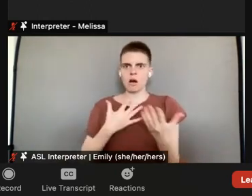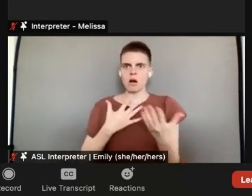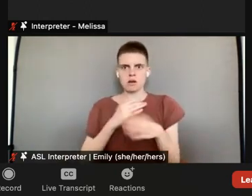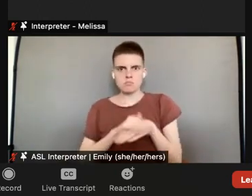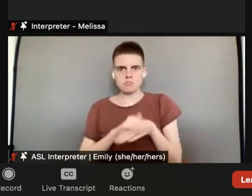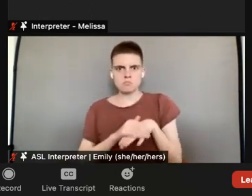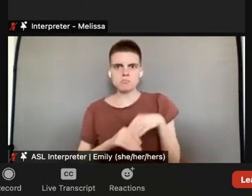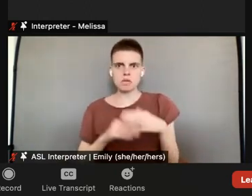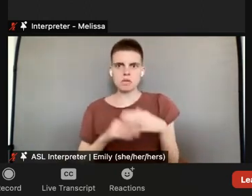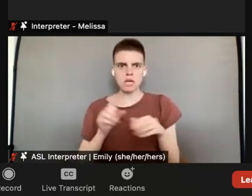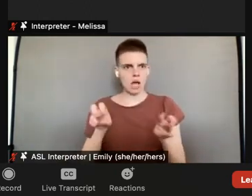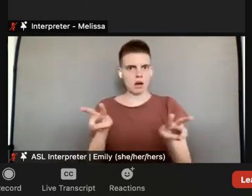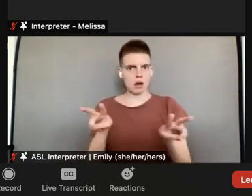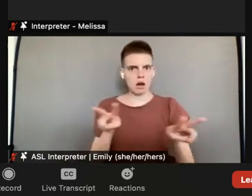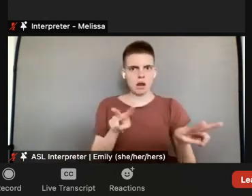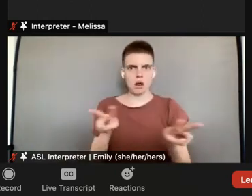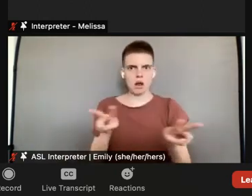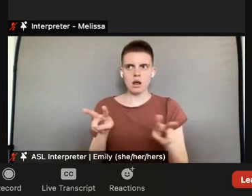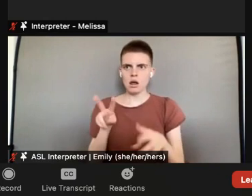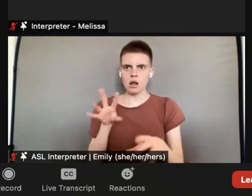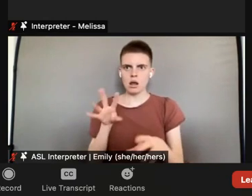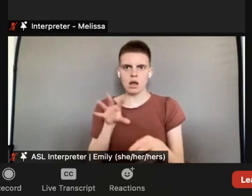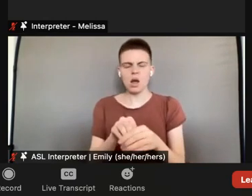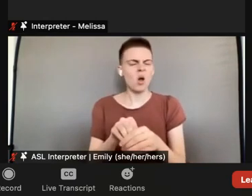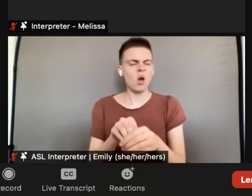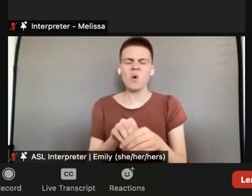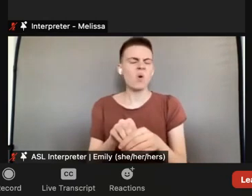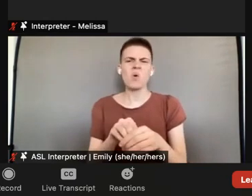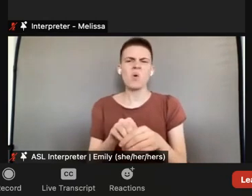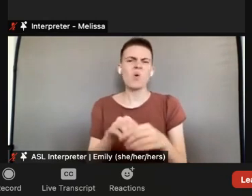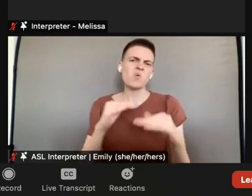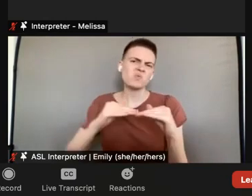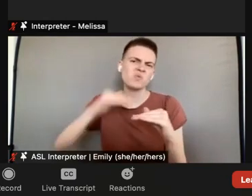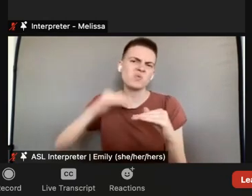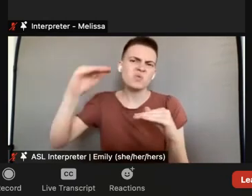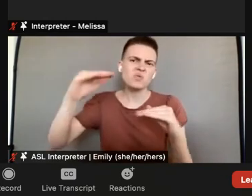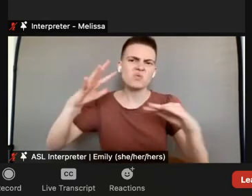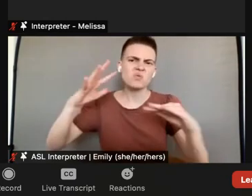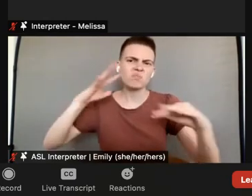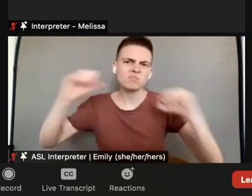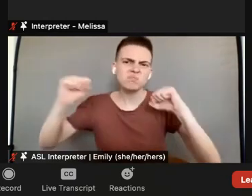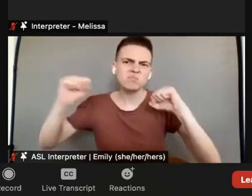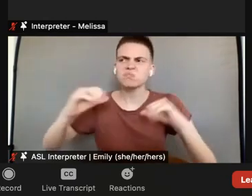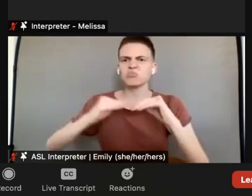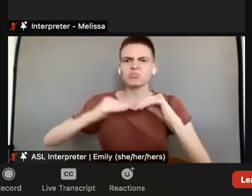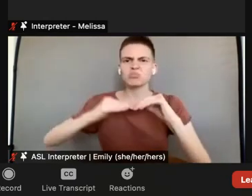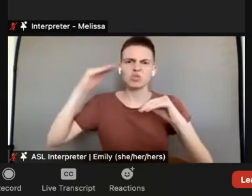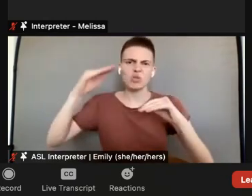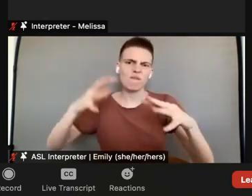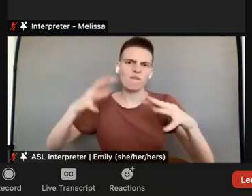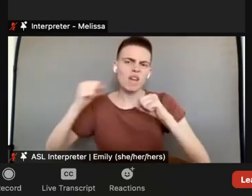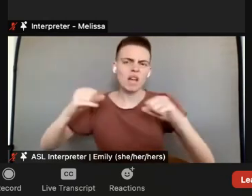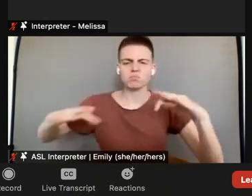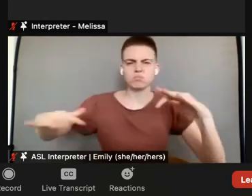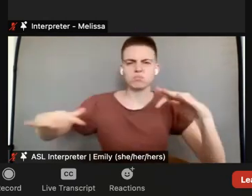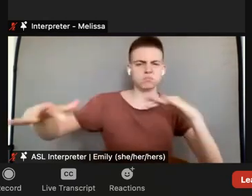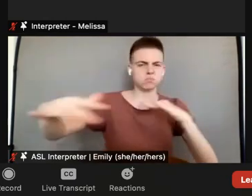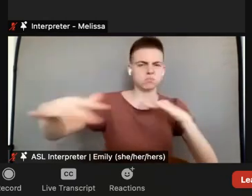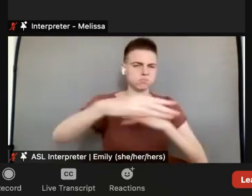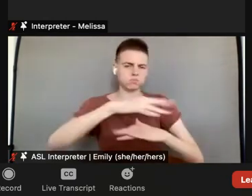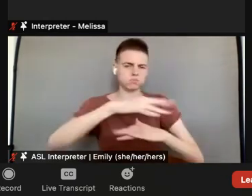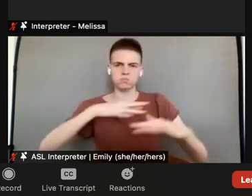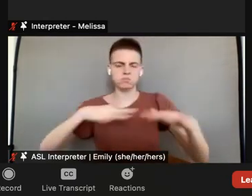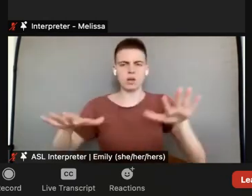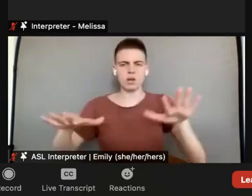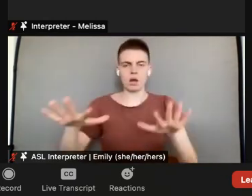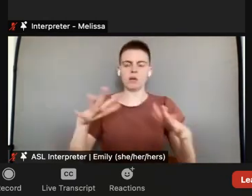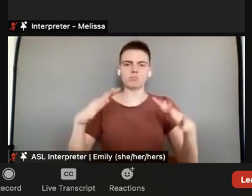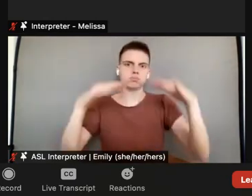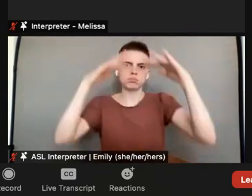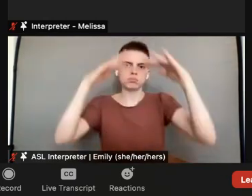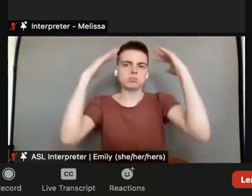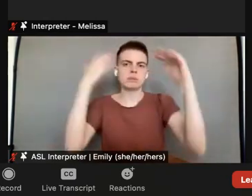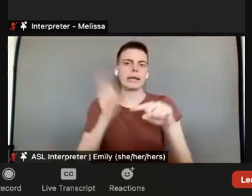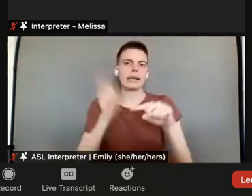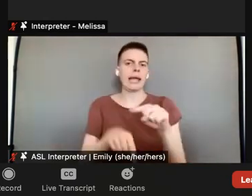in. Two, it's just happening too quickly, and the latency and distance viewing make it nearly impossible.